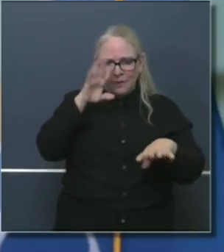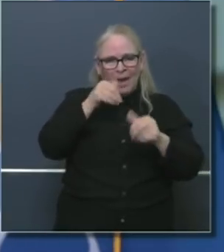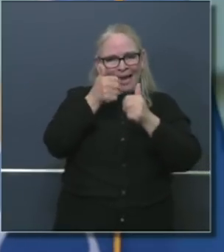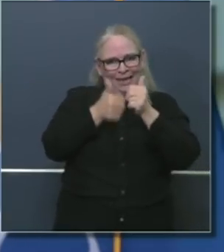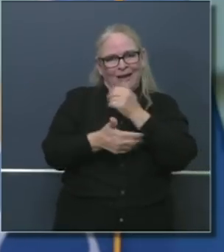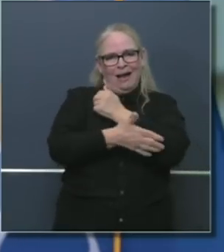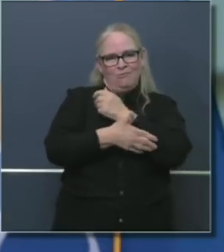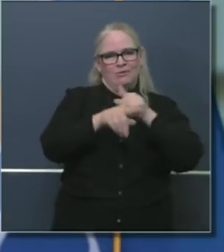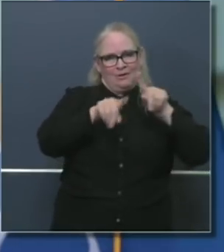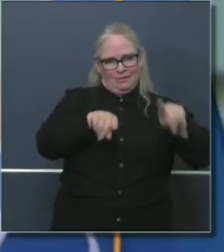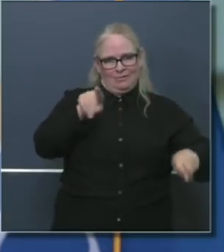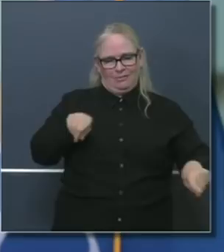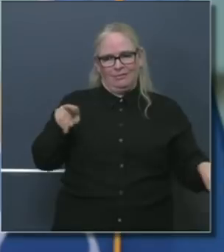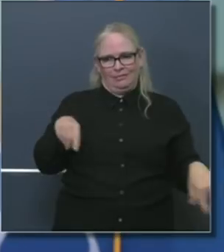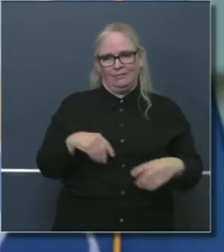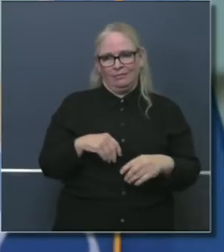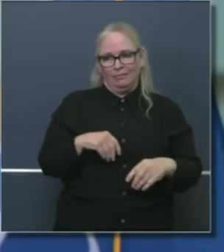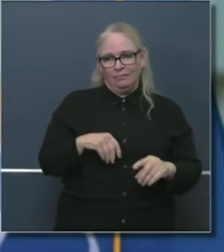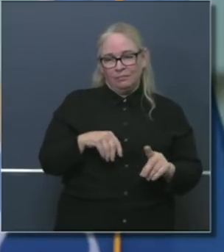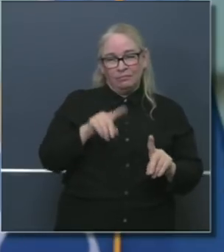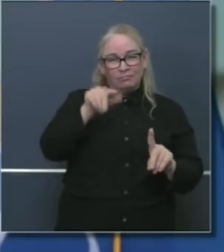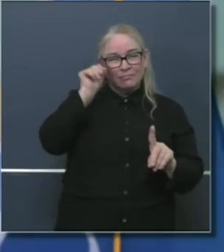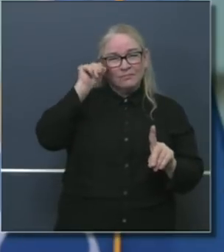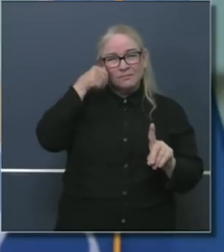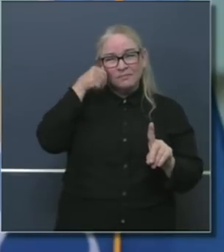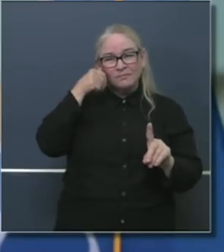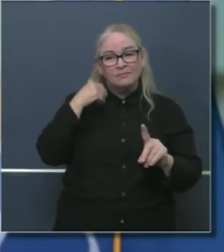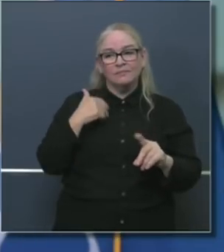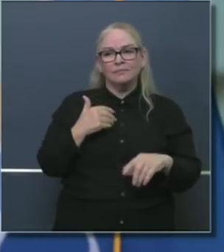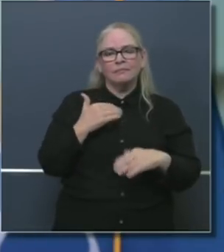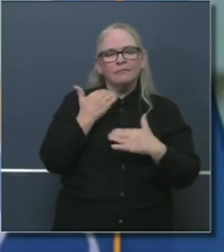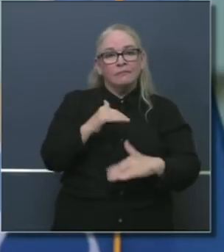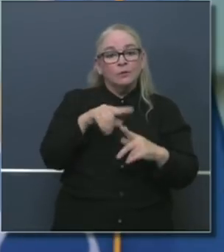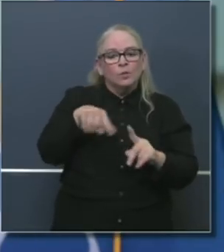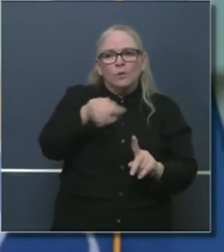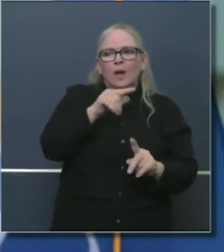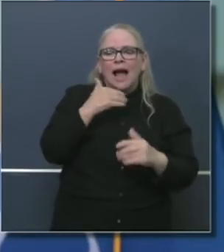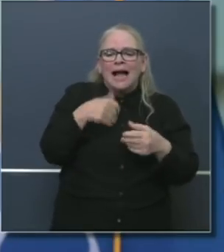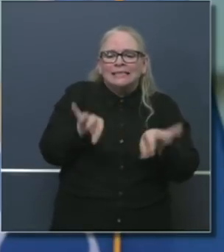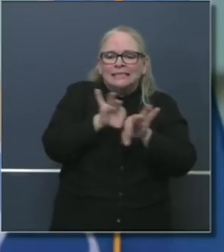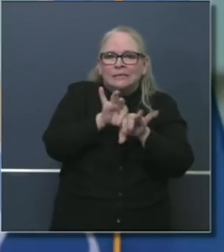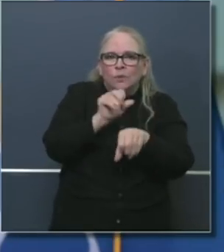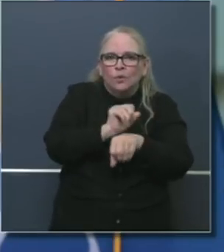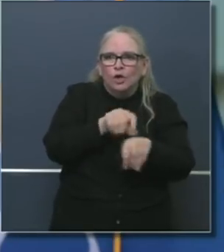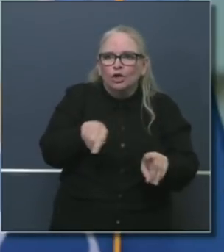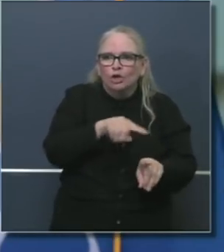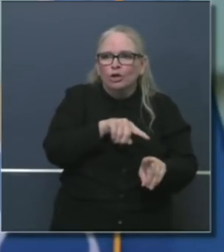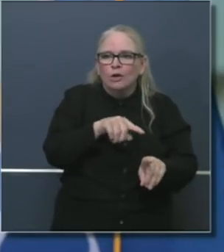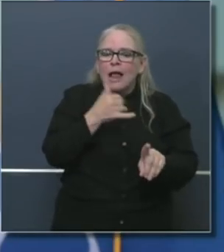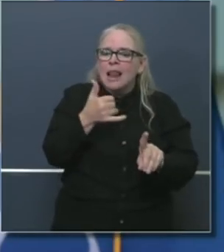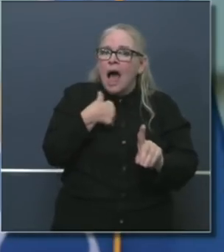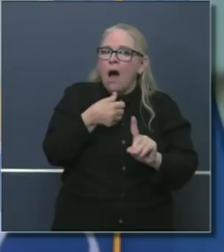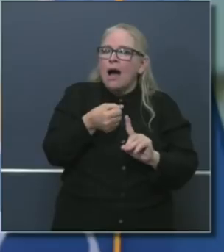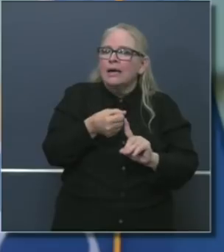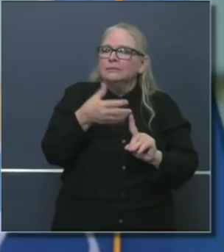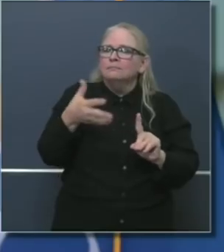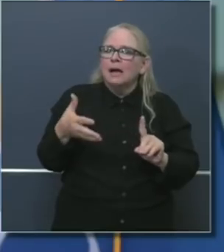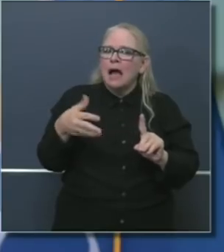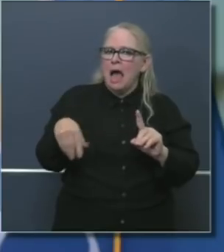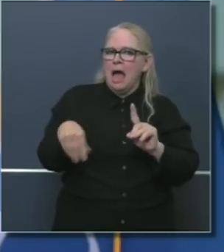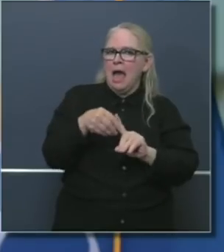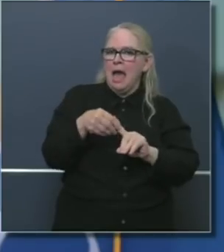and non-essential to lower risk and really looking more specifically within that lower risk